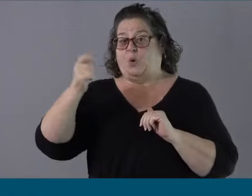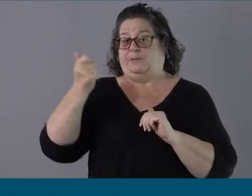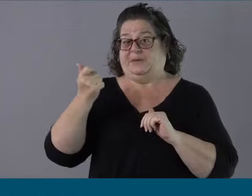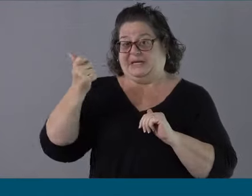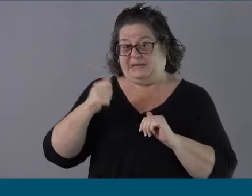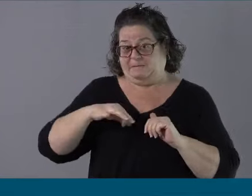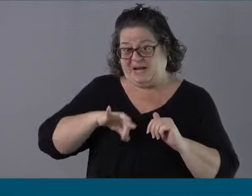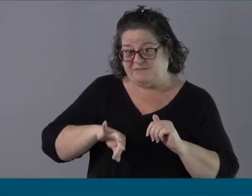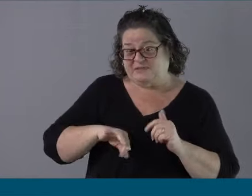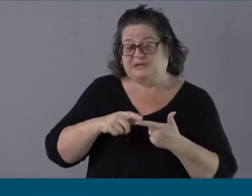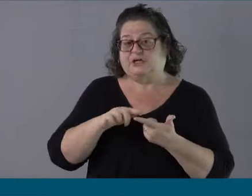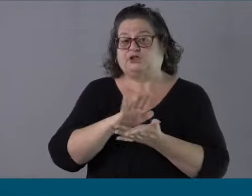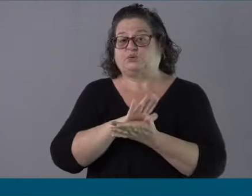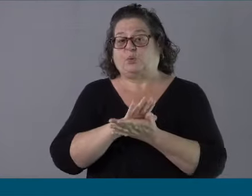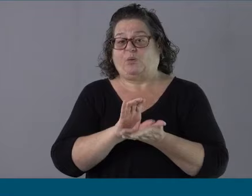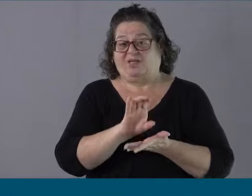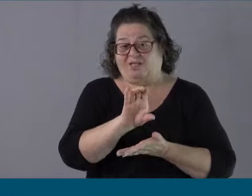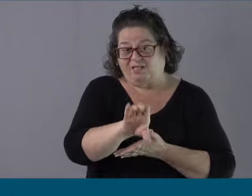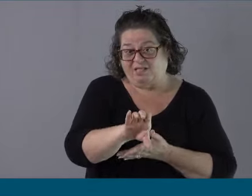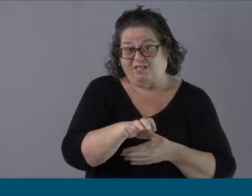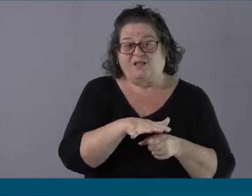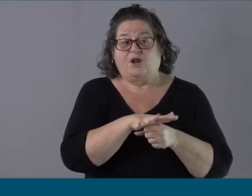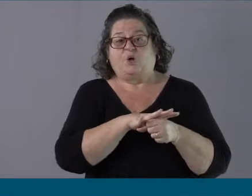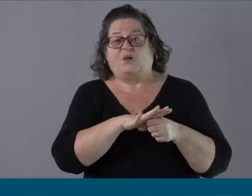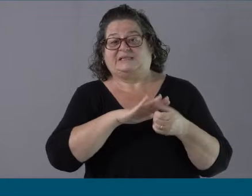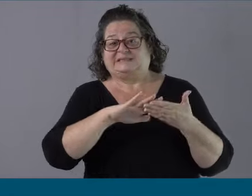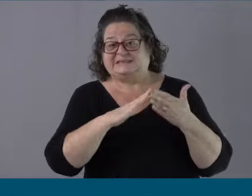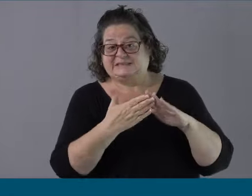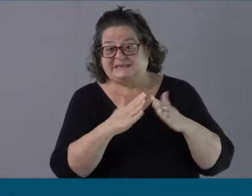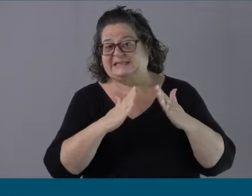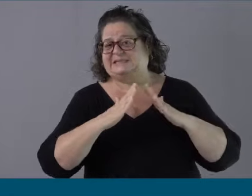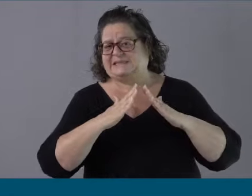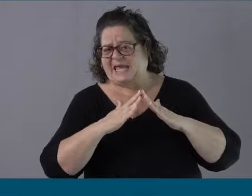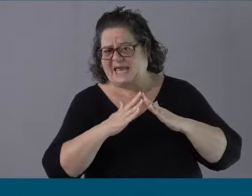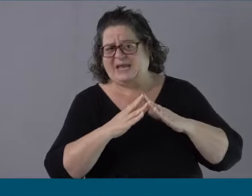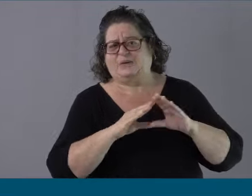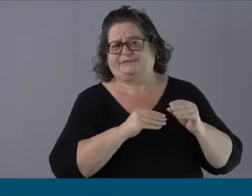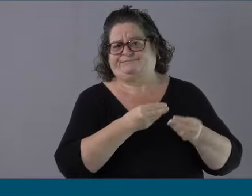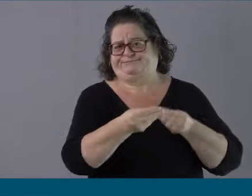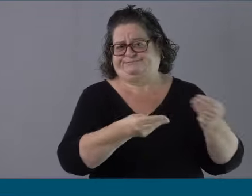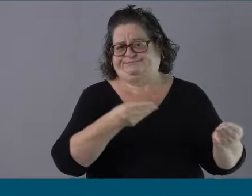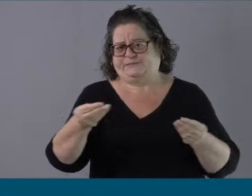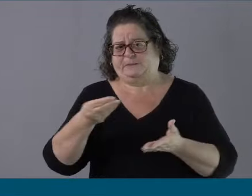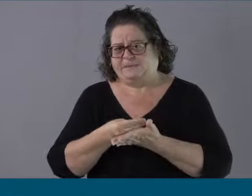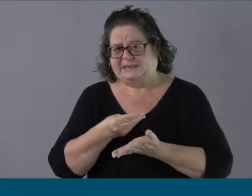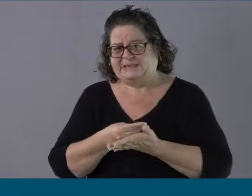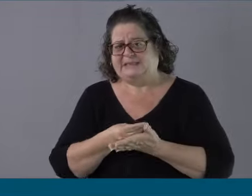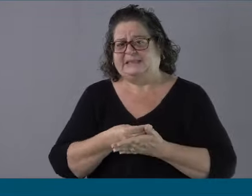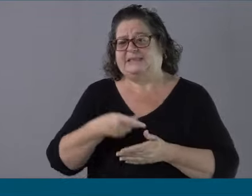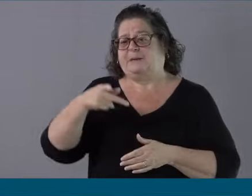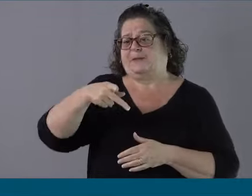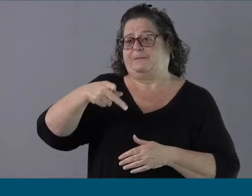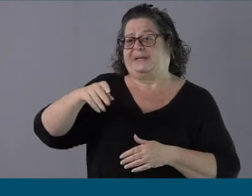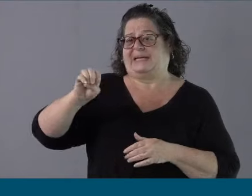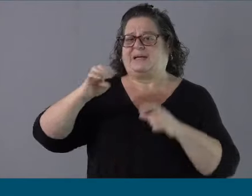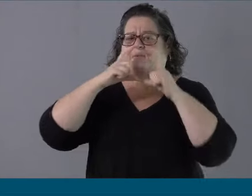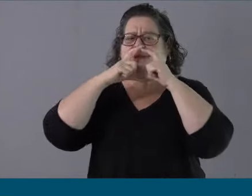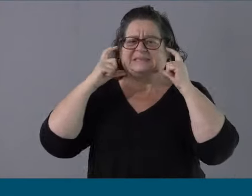local municipalities, things that will help with the supply chain, personal protective equipment,